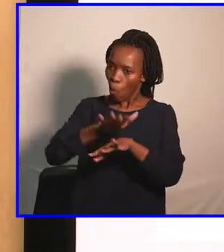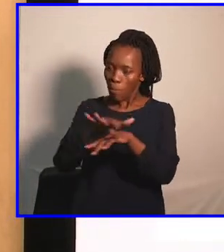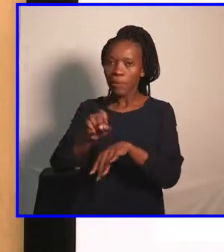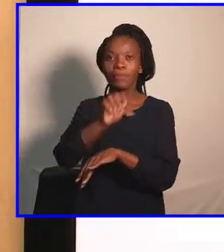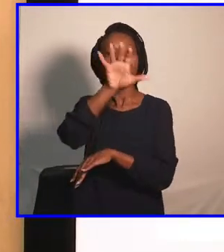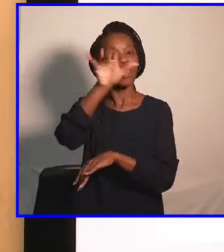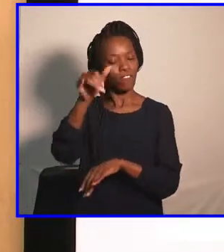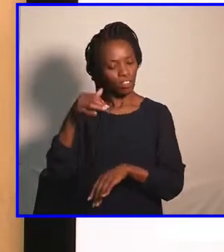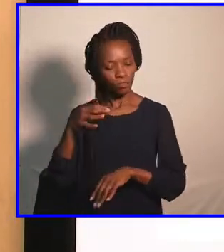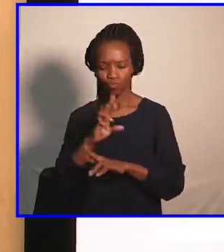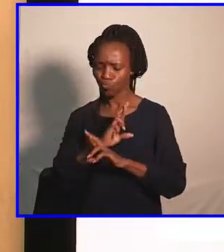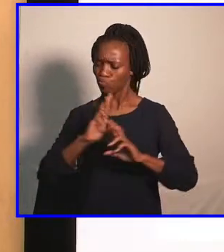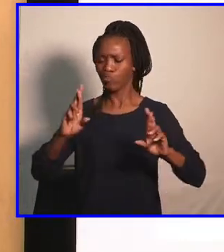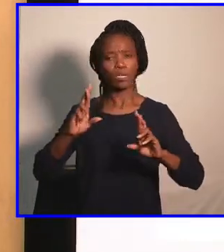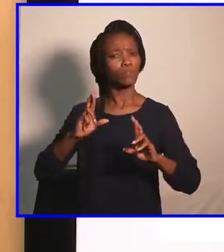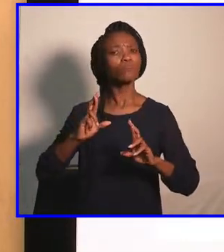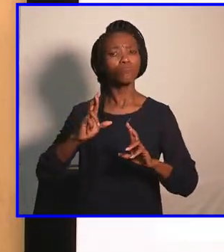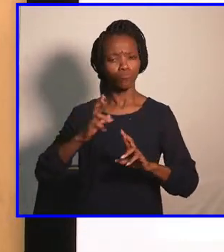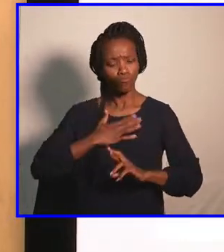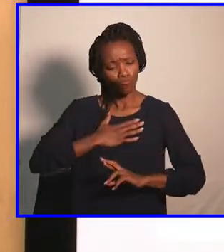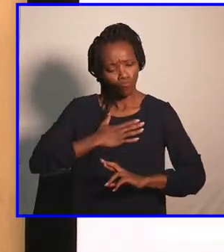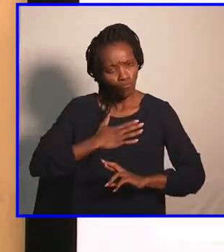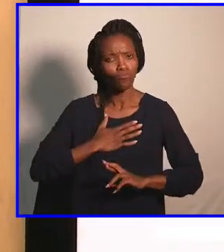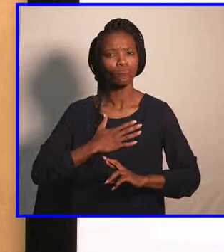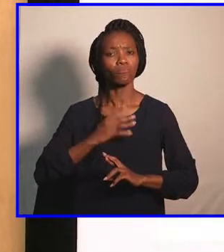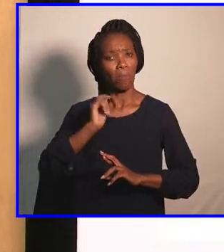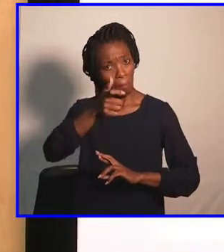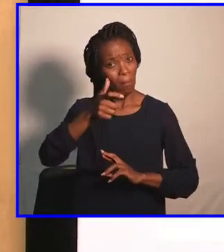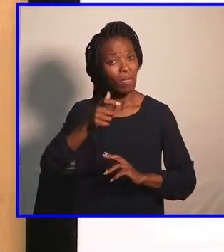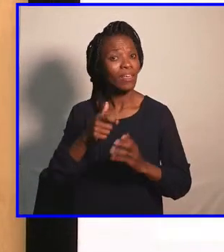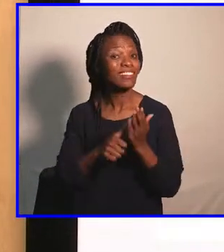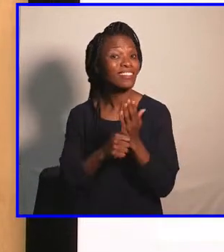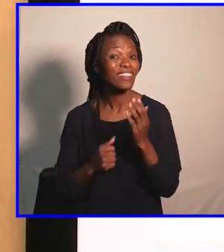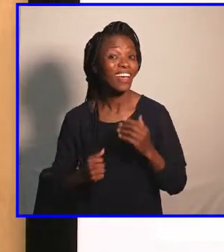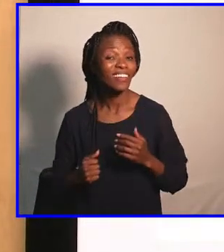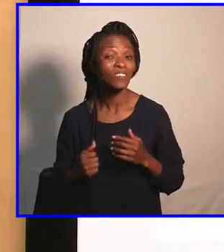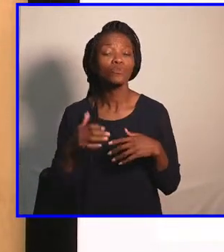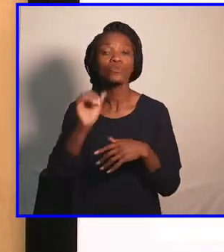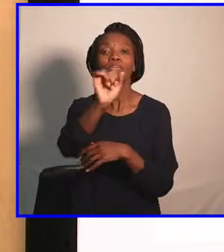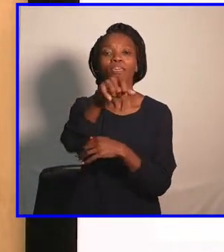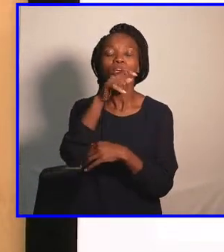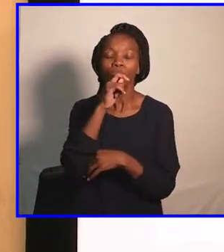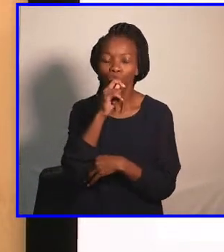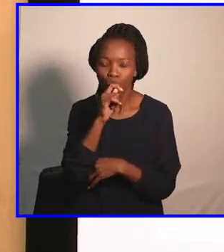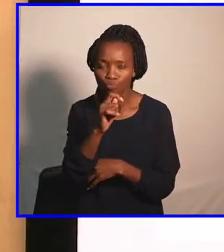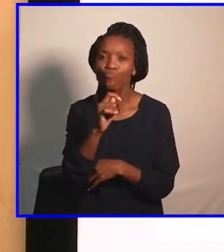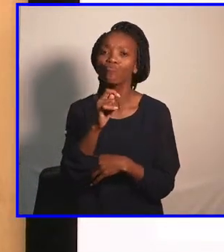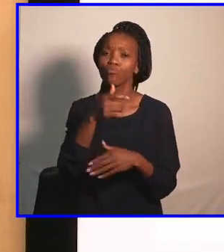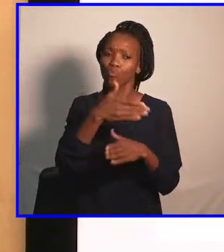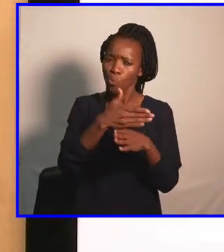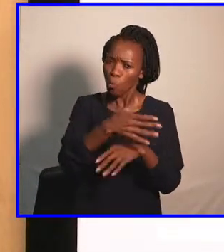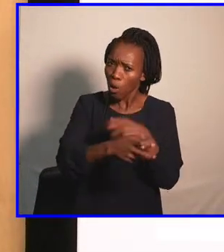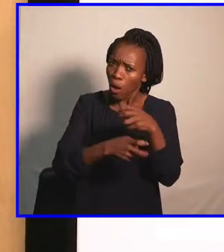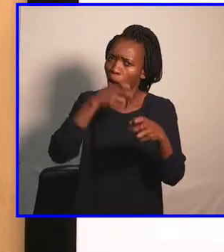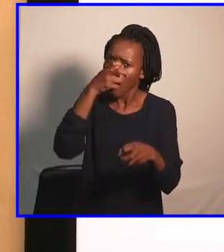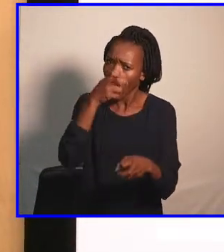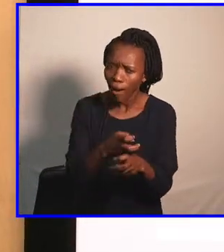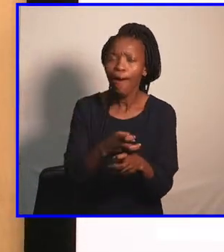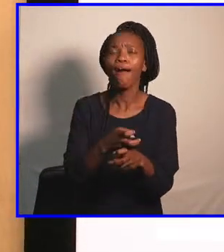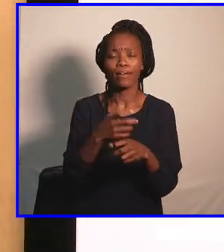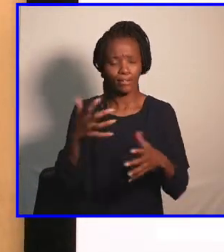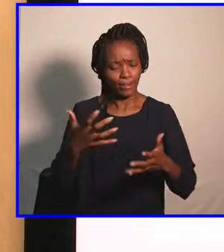to pay tax. So much as your work as the staff of SARS is to cajole, to encourage all of us to